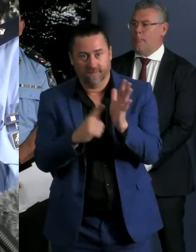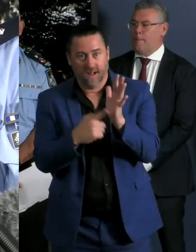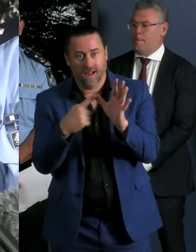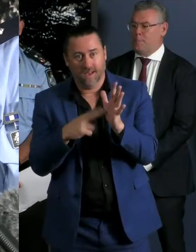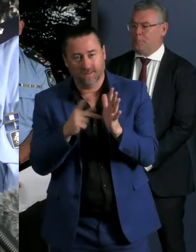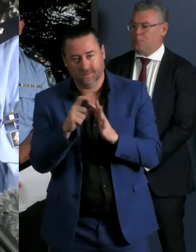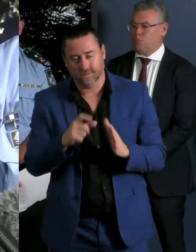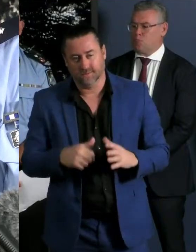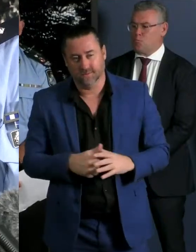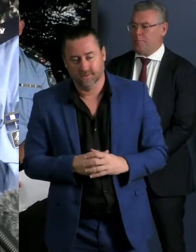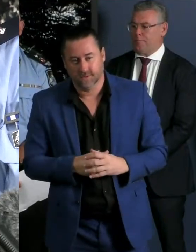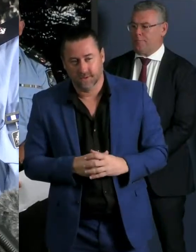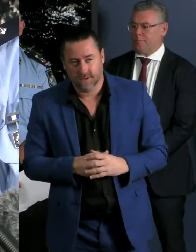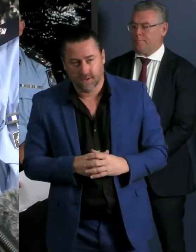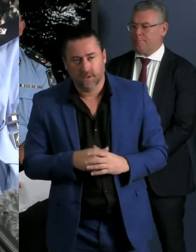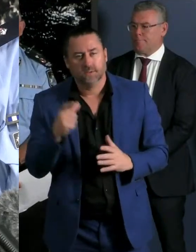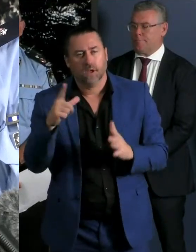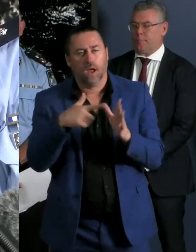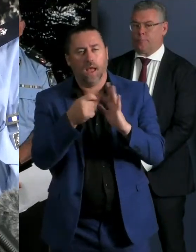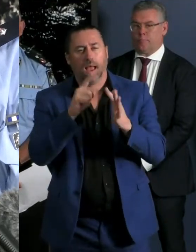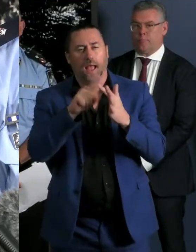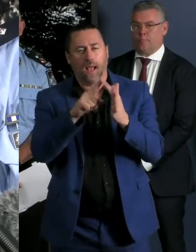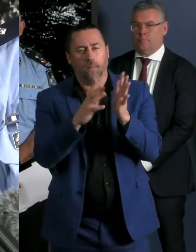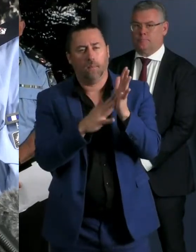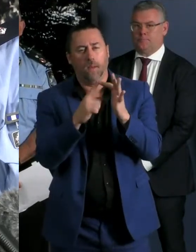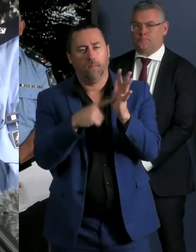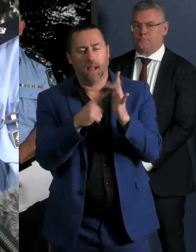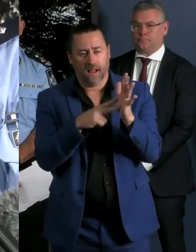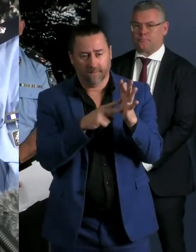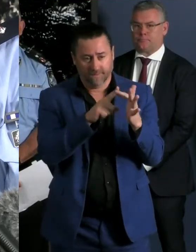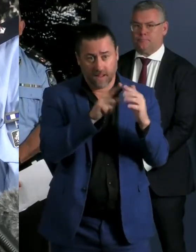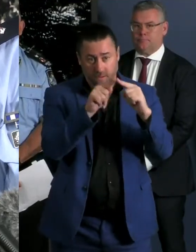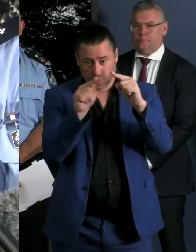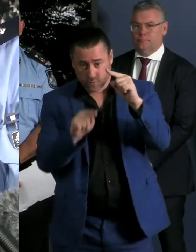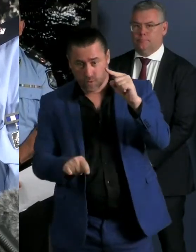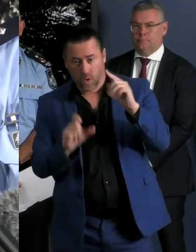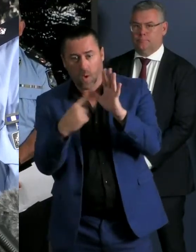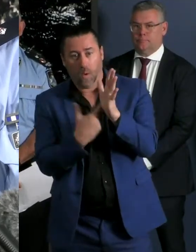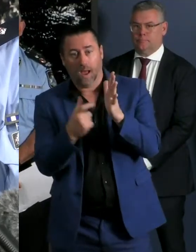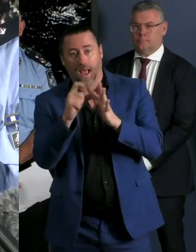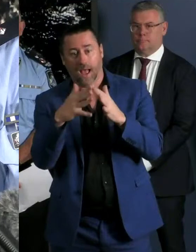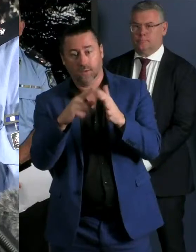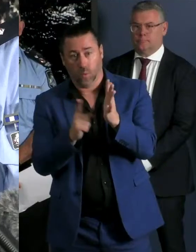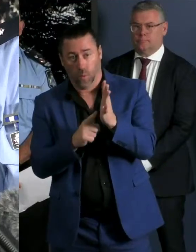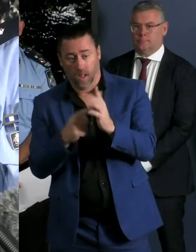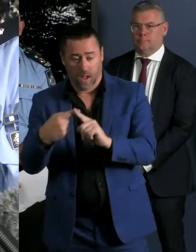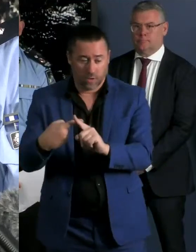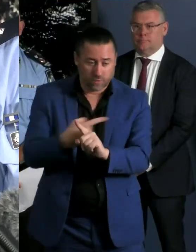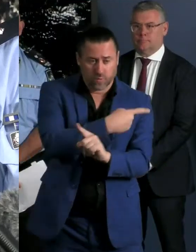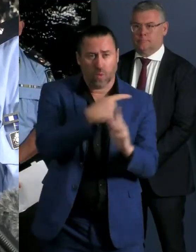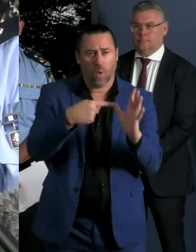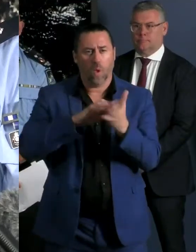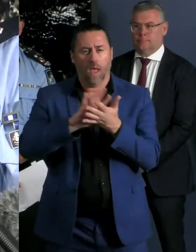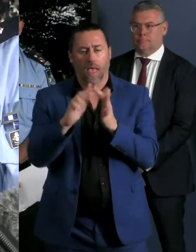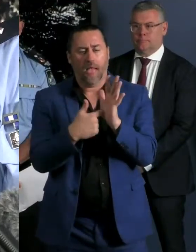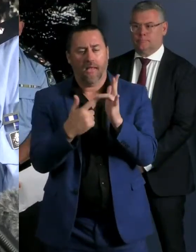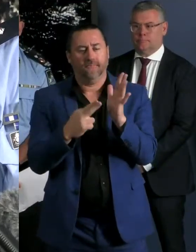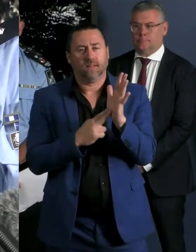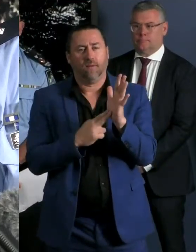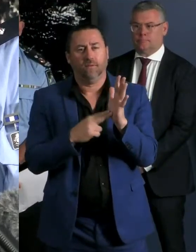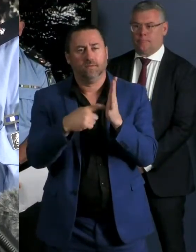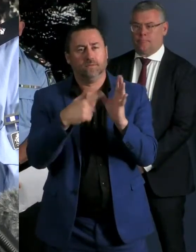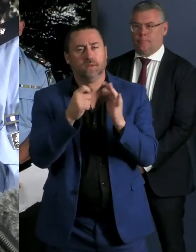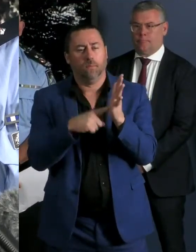We have a warning current for Cape Melville to Cardwell, and that extends inland to the Atherton Tablelands and